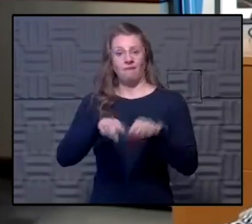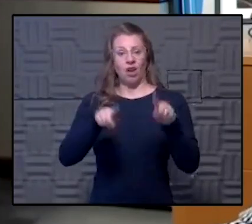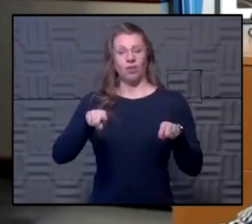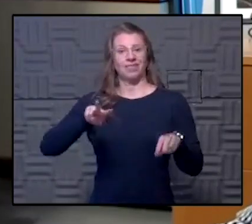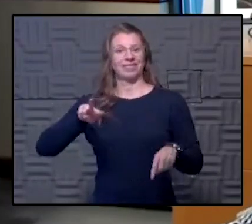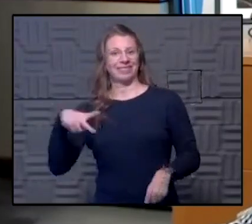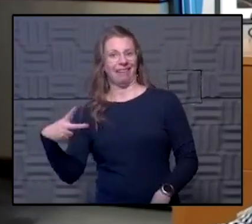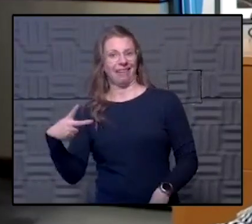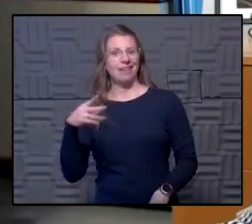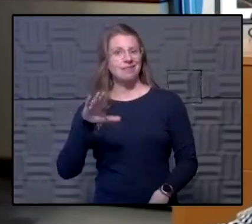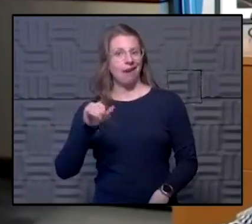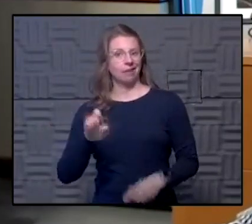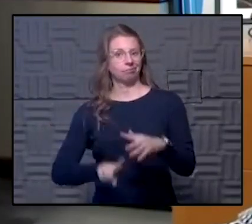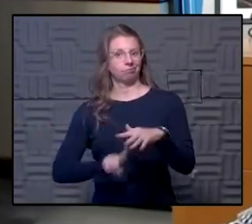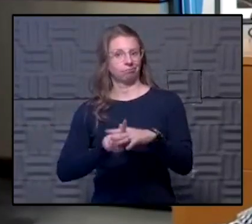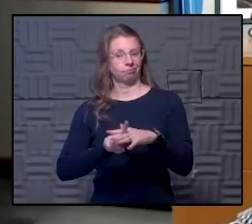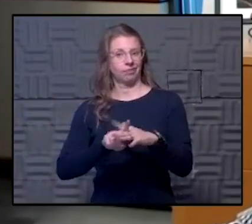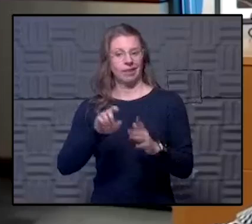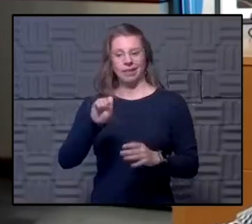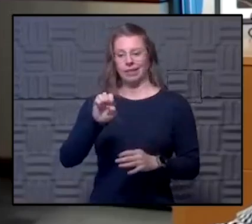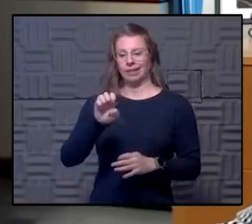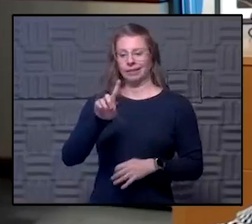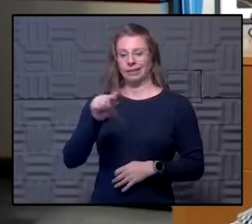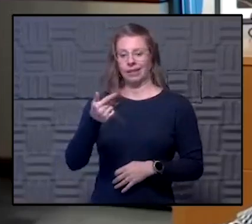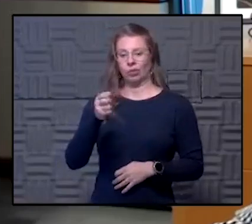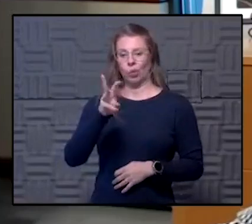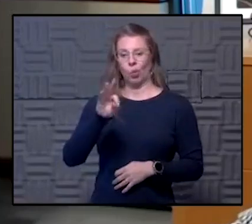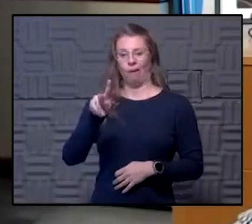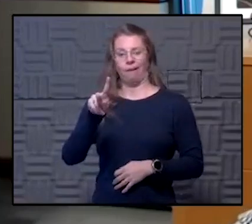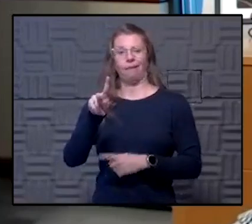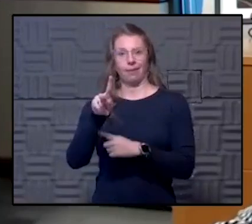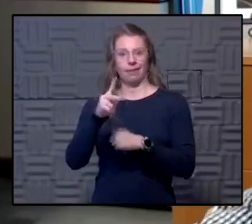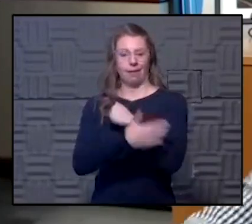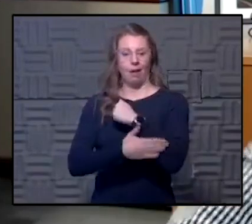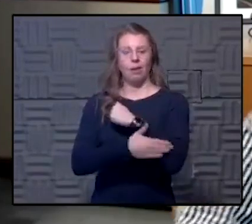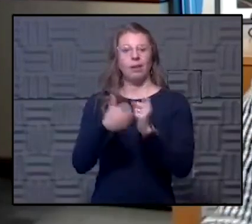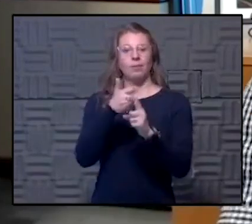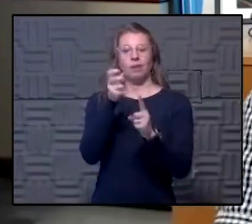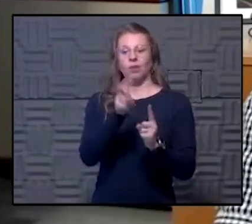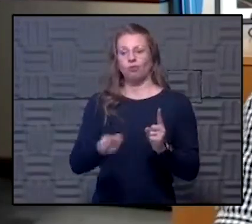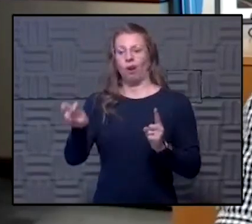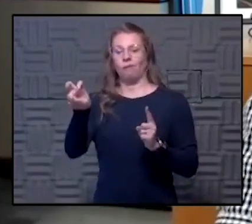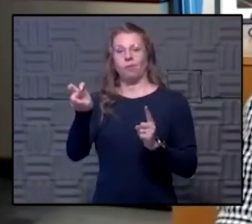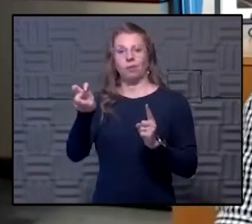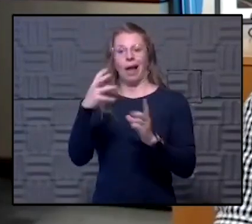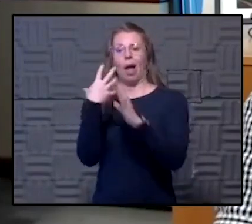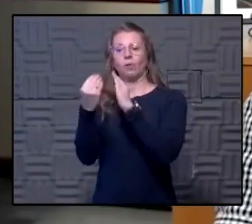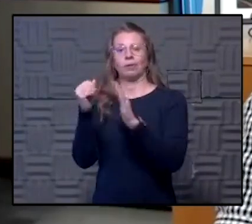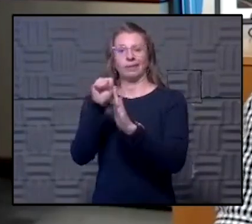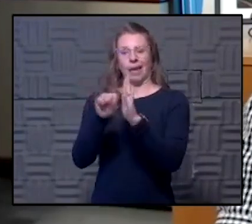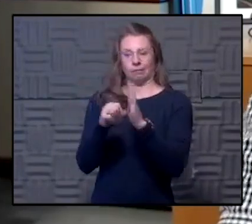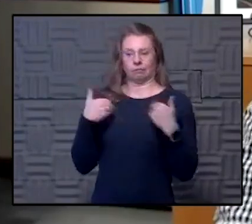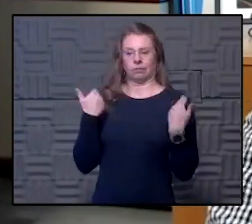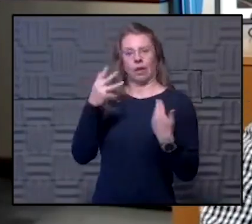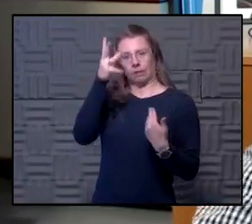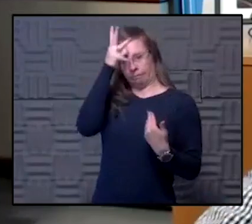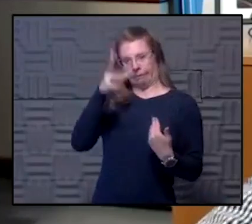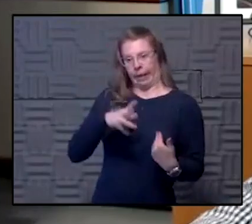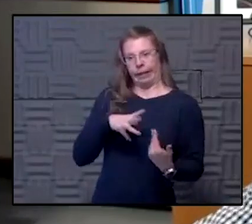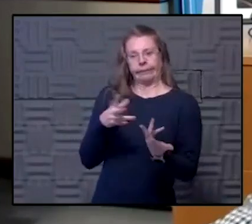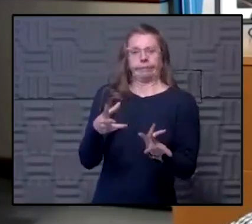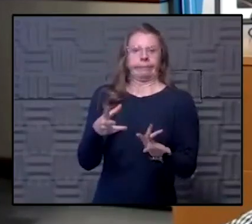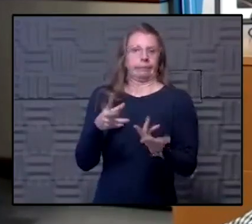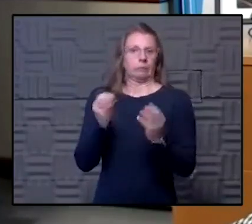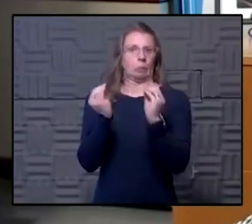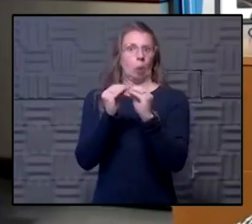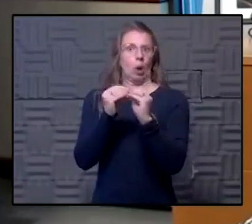case now in Sedgwick County, a young man who did travel out of the state. And not much more to say about it